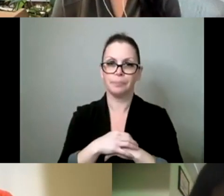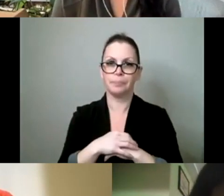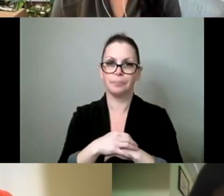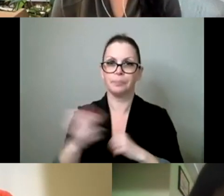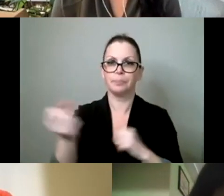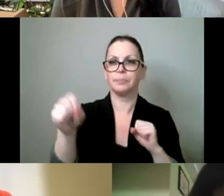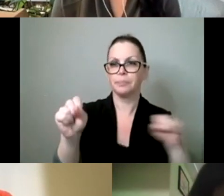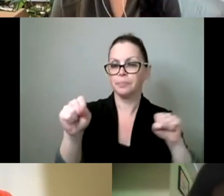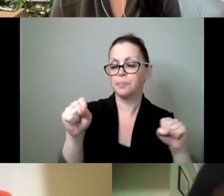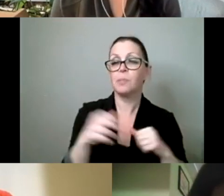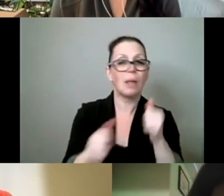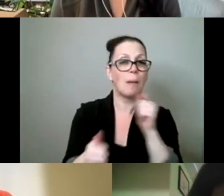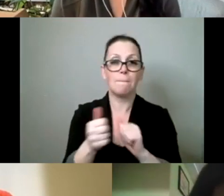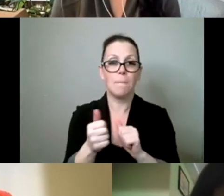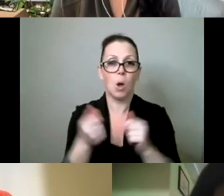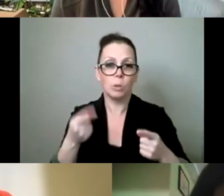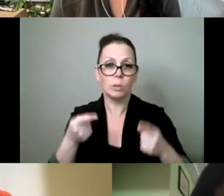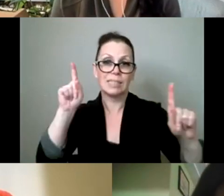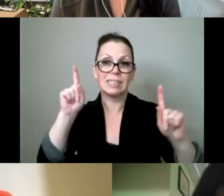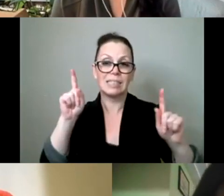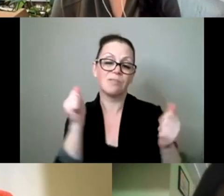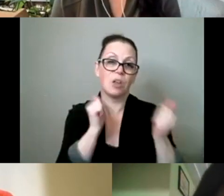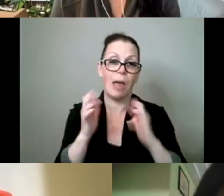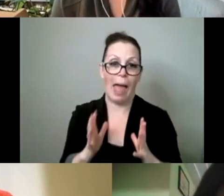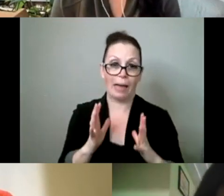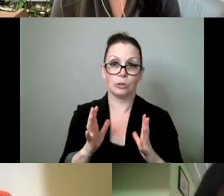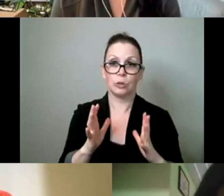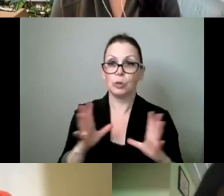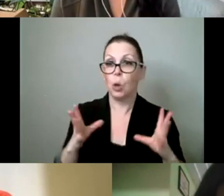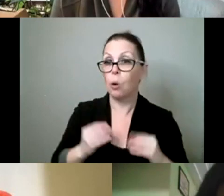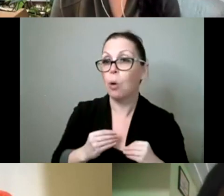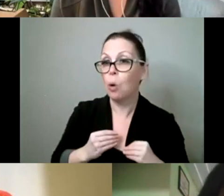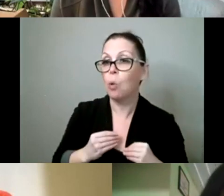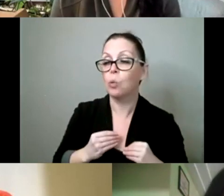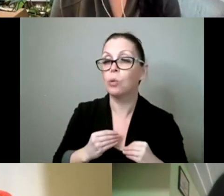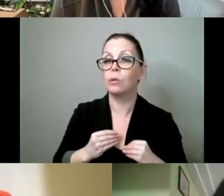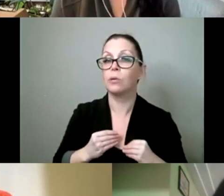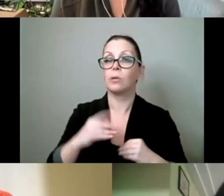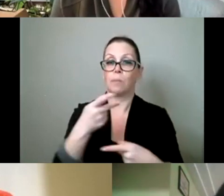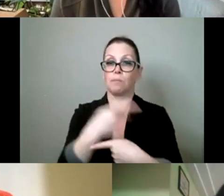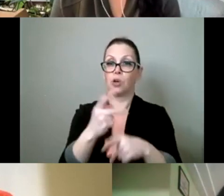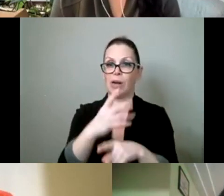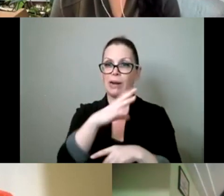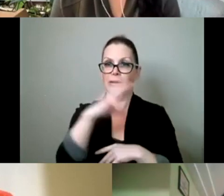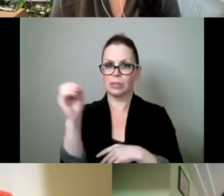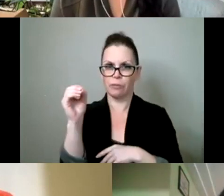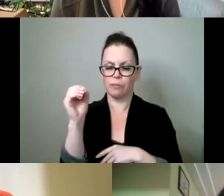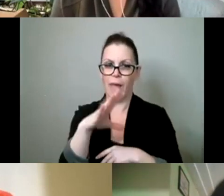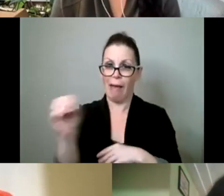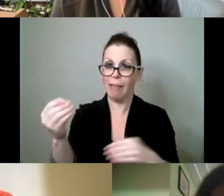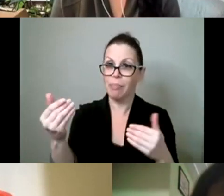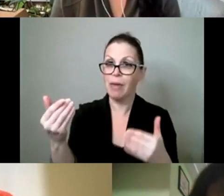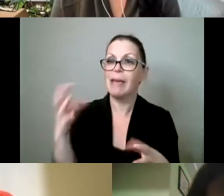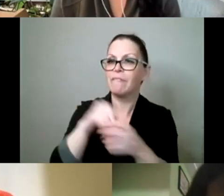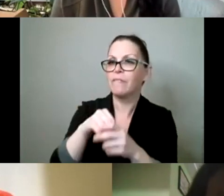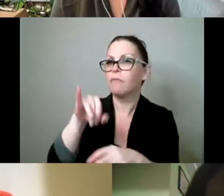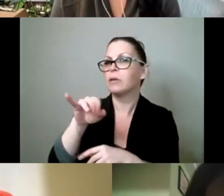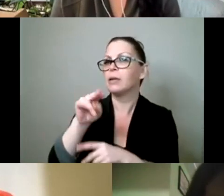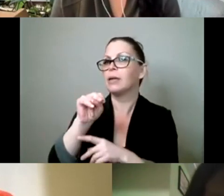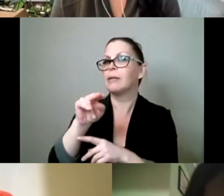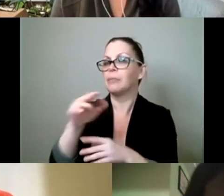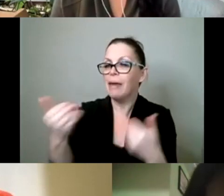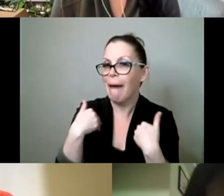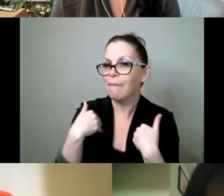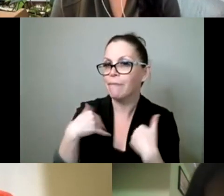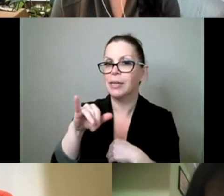Most successful actors do have production companies that they're, and many of these places have initiatives, and but, you know, it's for